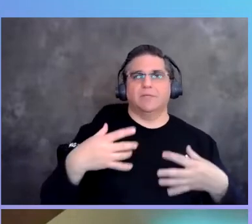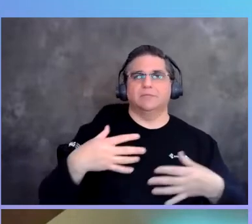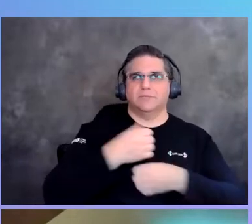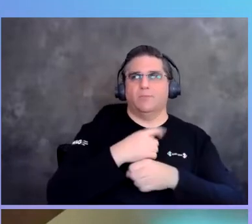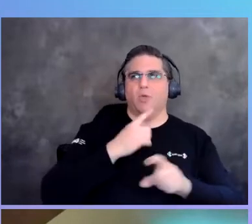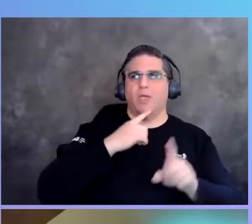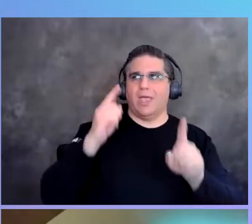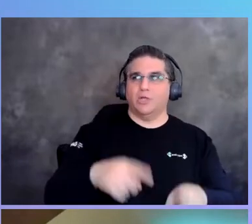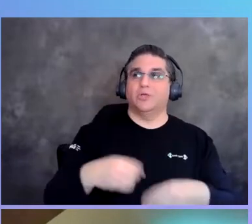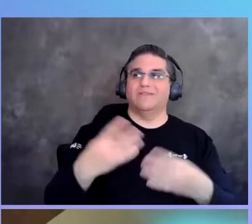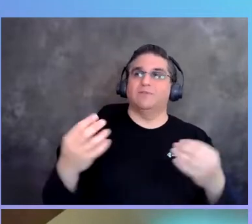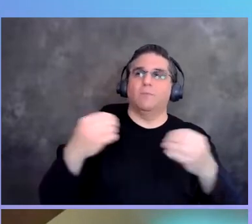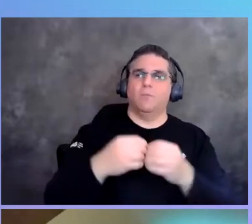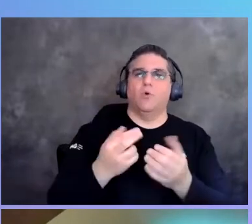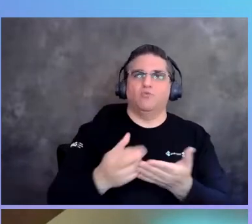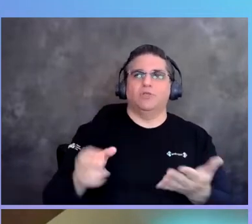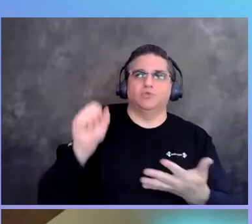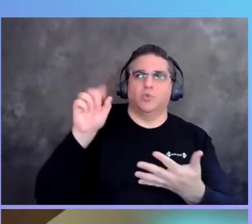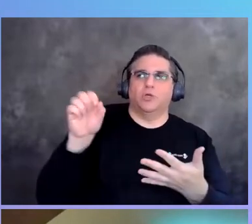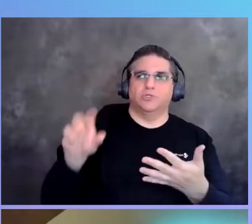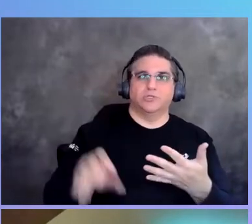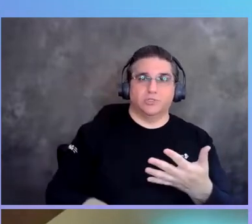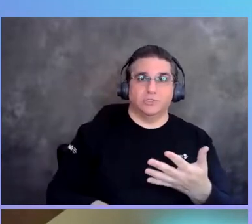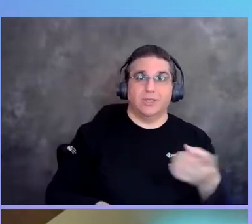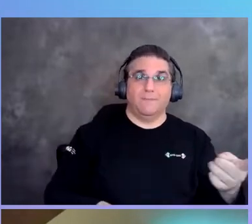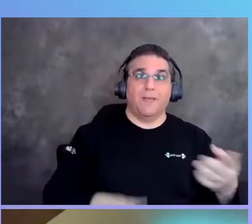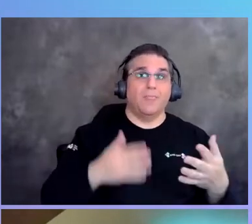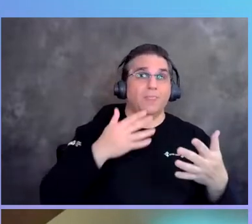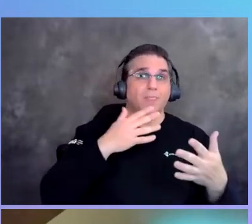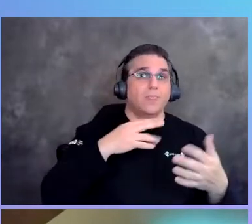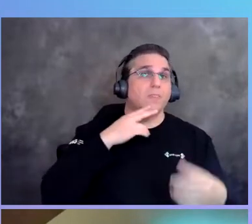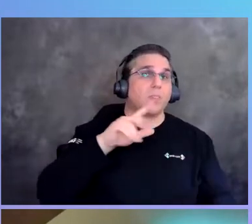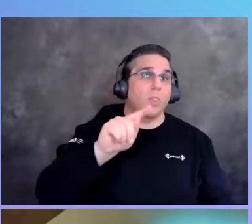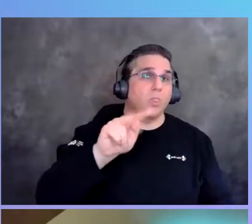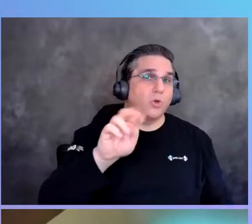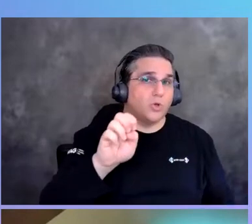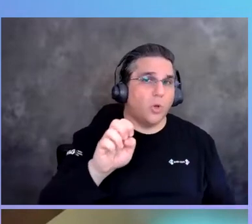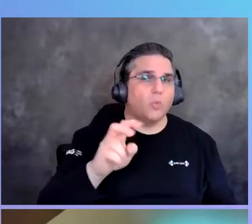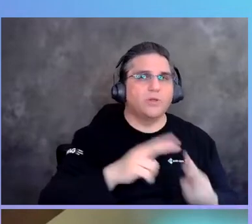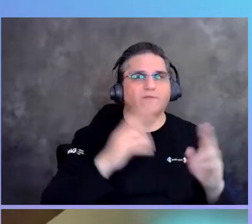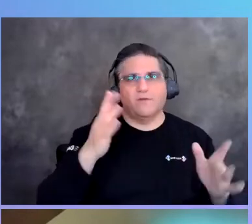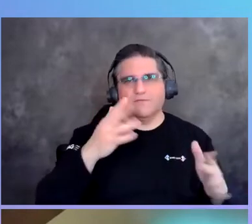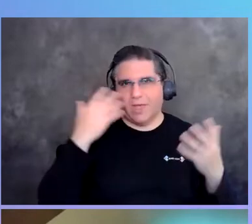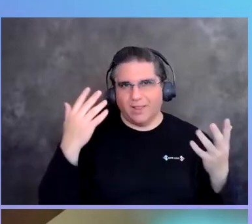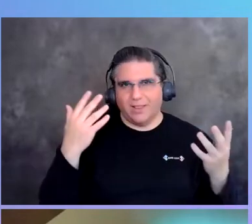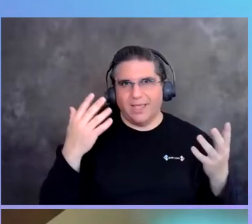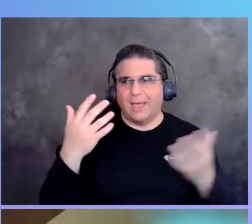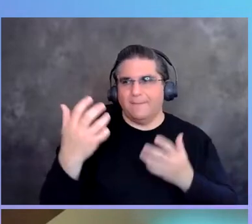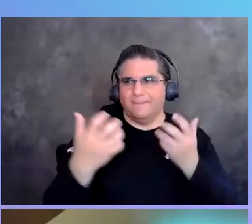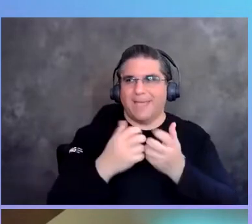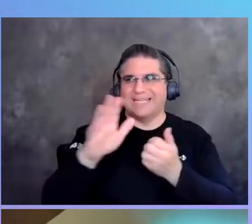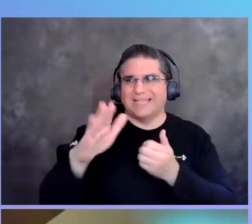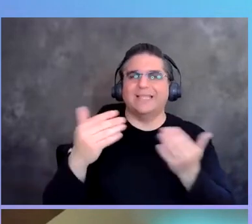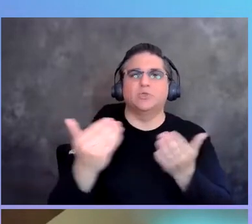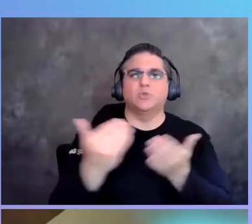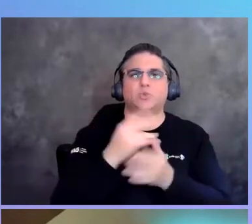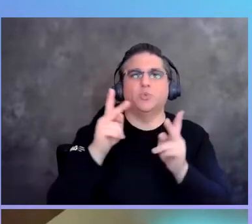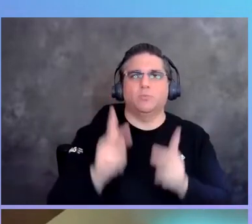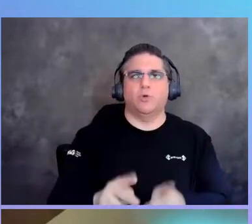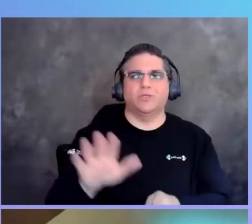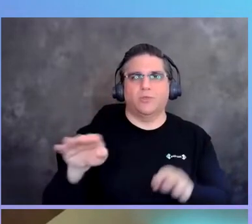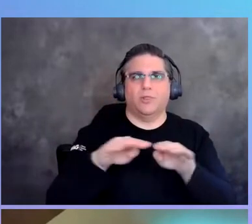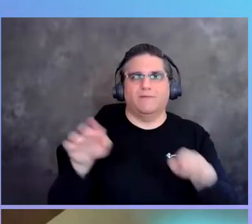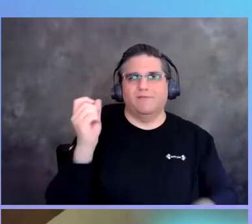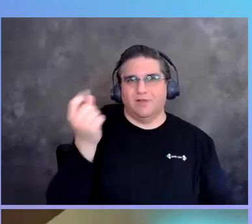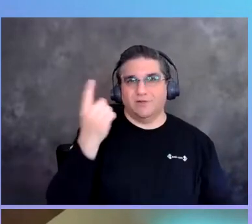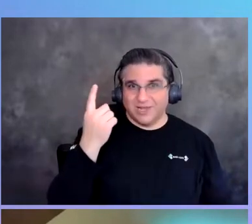further reading. All of this is done with a friendly tone and at a beginner level of understanding. As you can see from this demonstration, this is